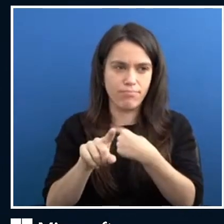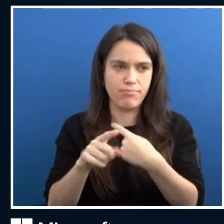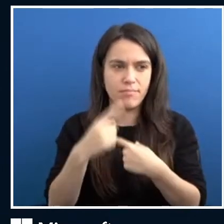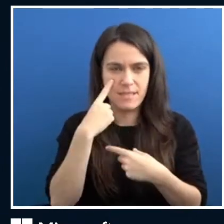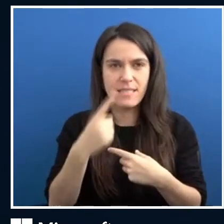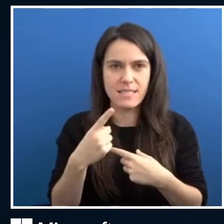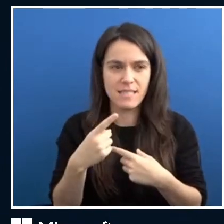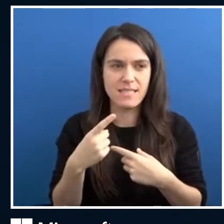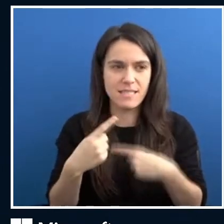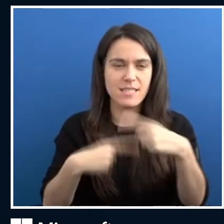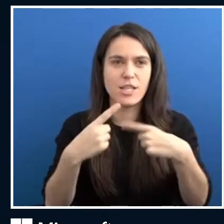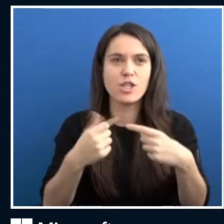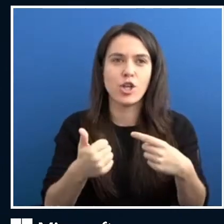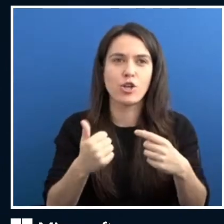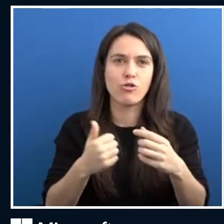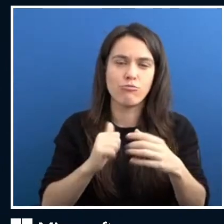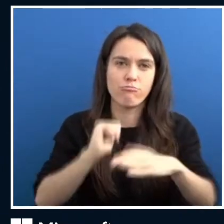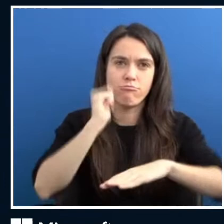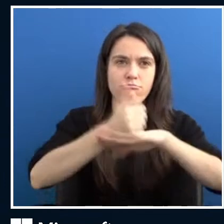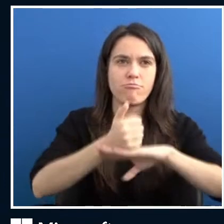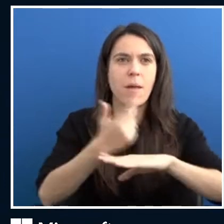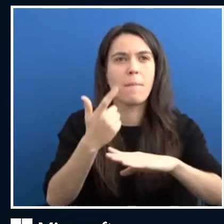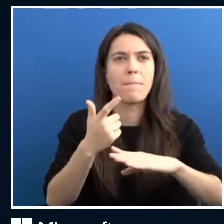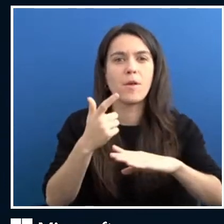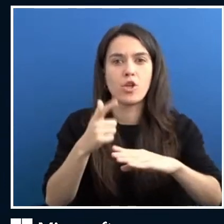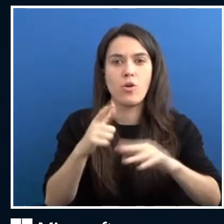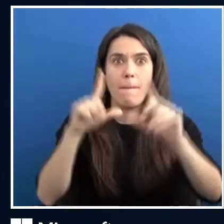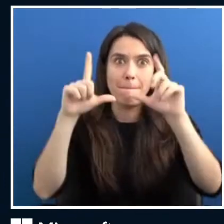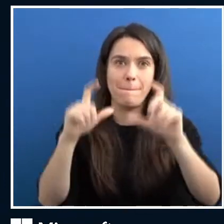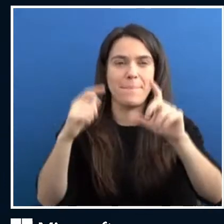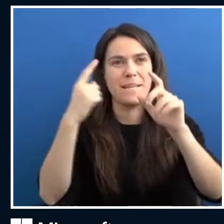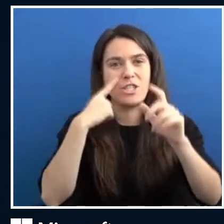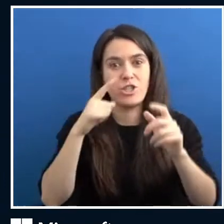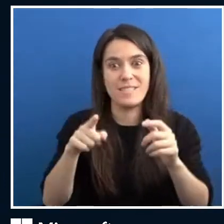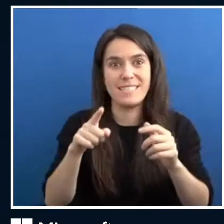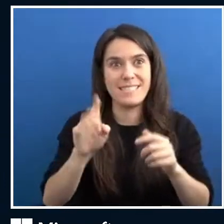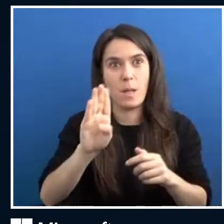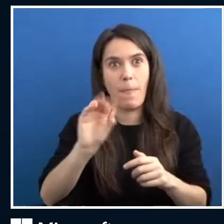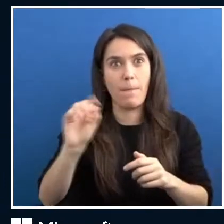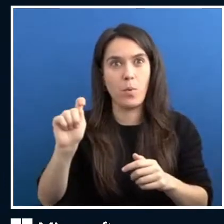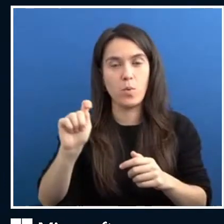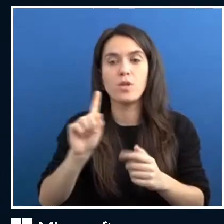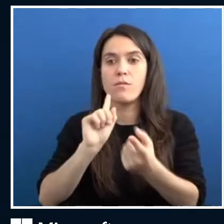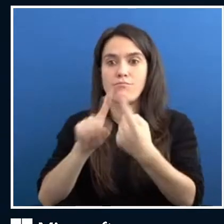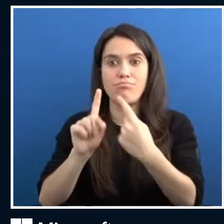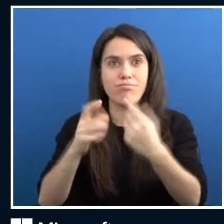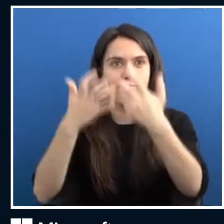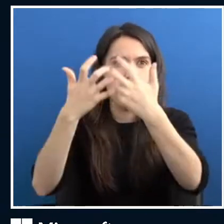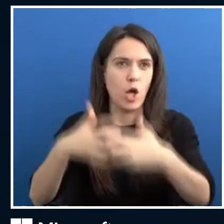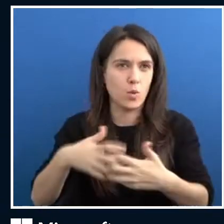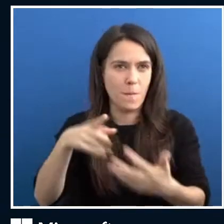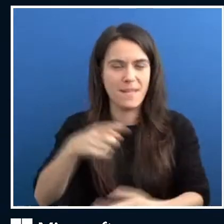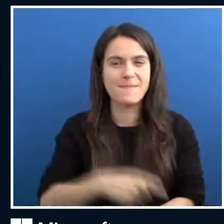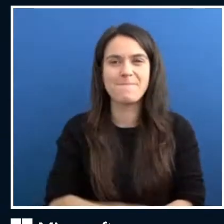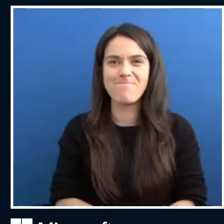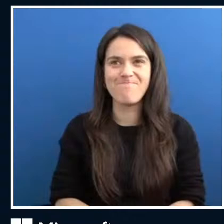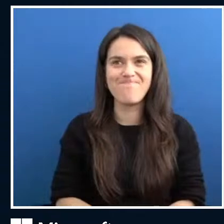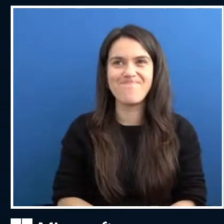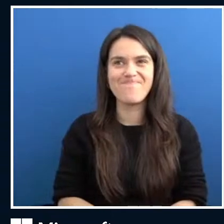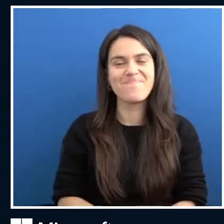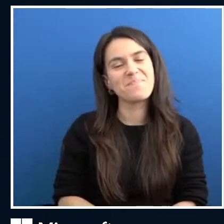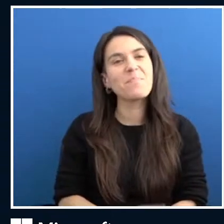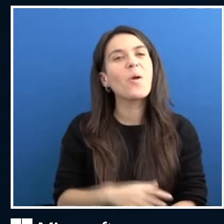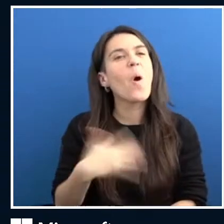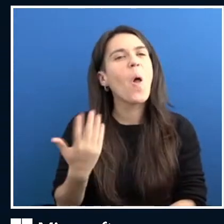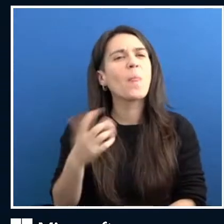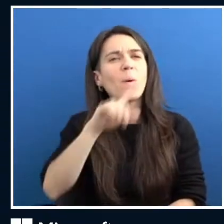like you take a picture and you have the bot created, which automates the whole process. There was also one question in the chat, like, do you have